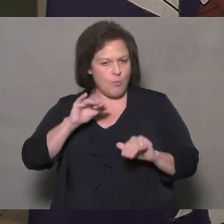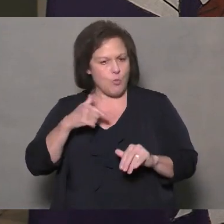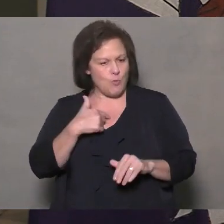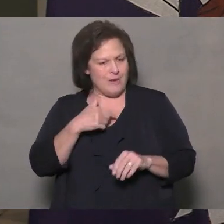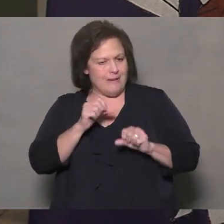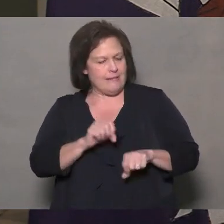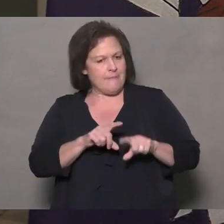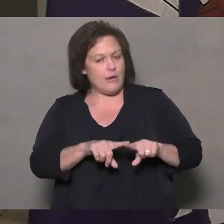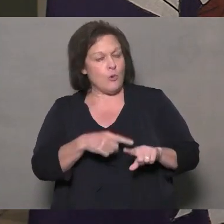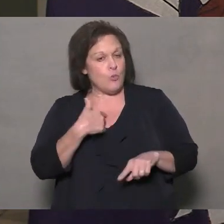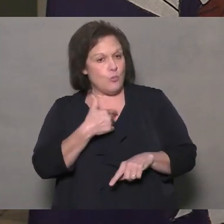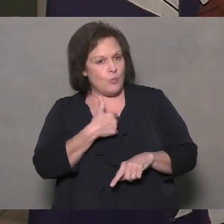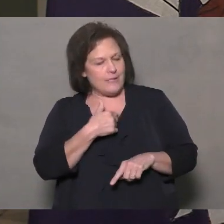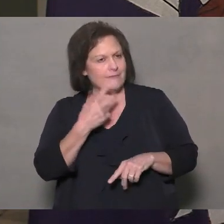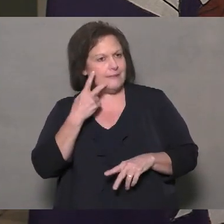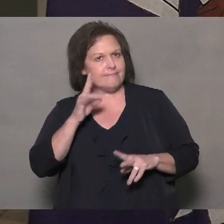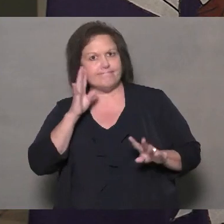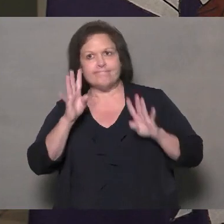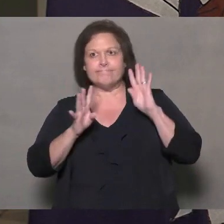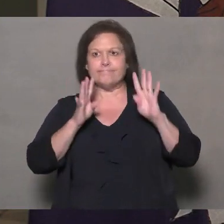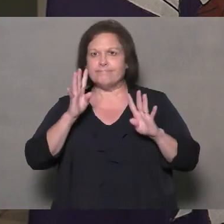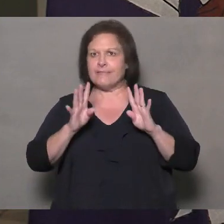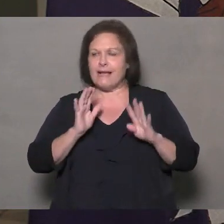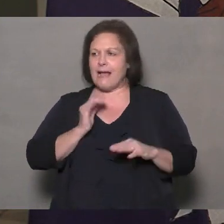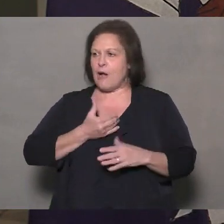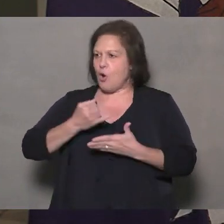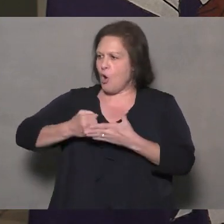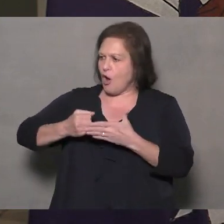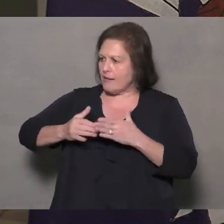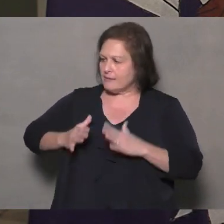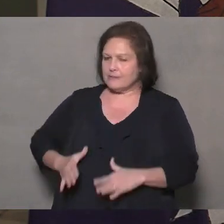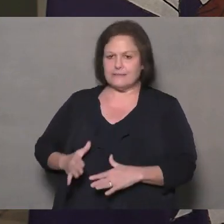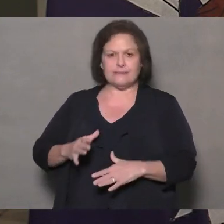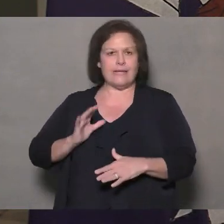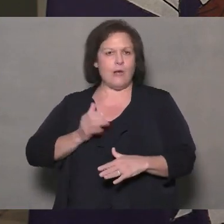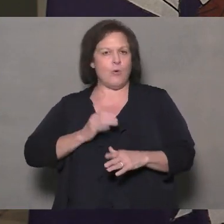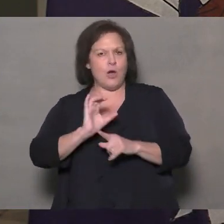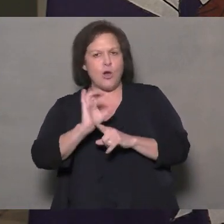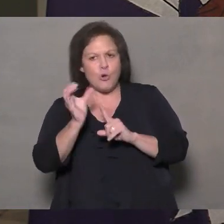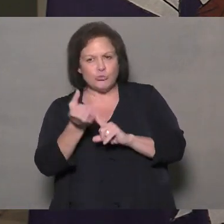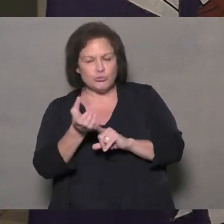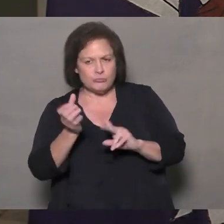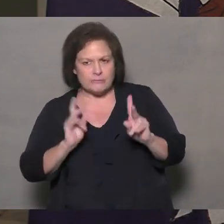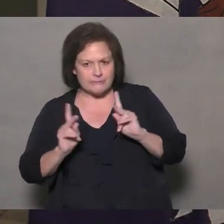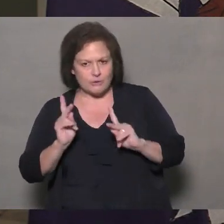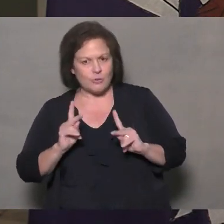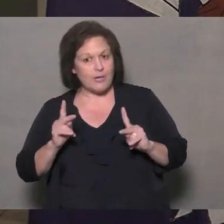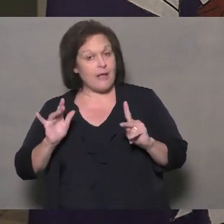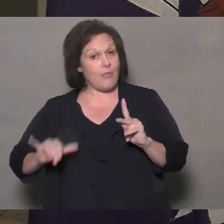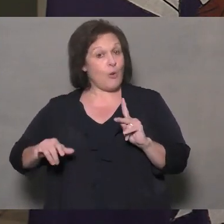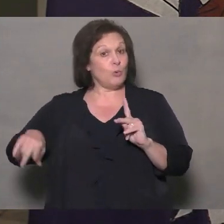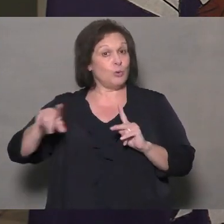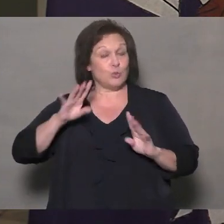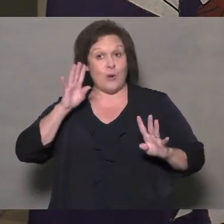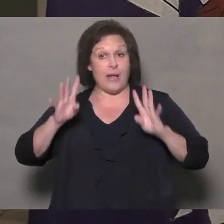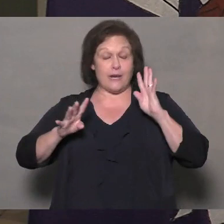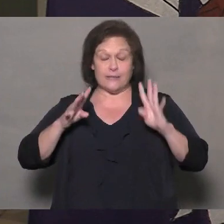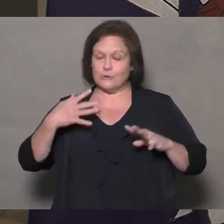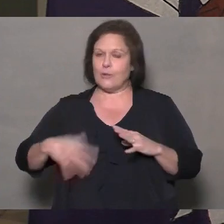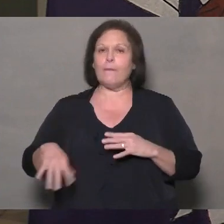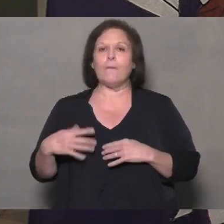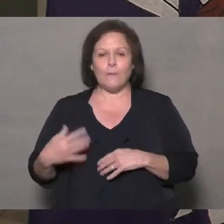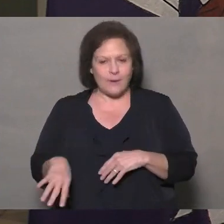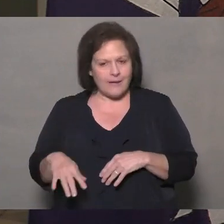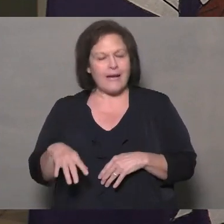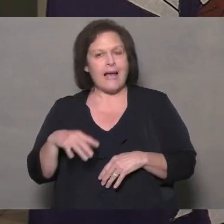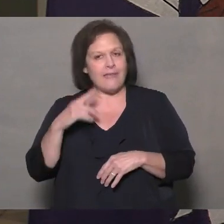We've seen innovation from our artists and our cultural bearers, those creators on the ground.